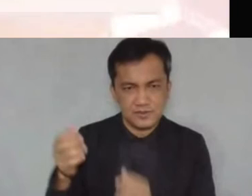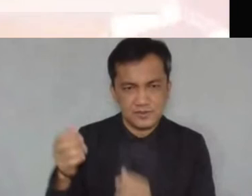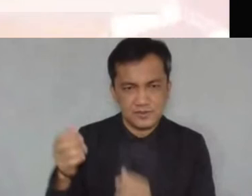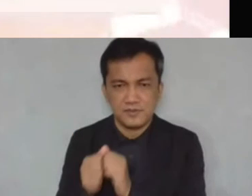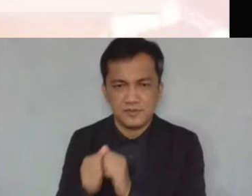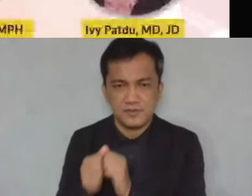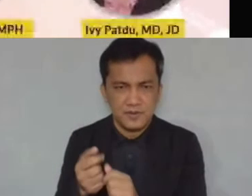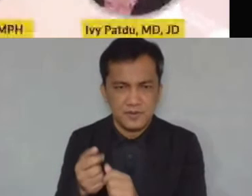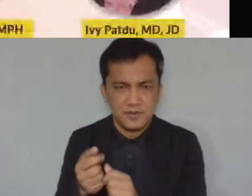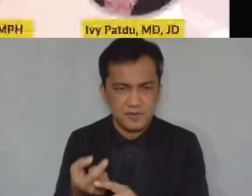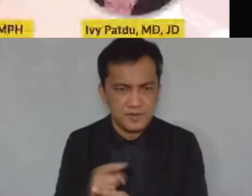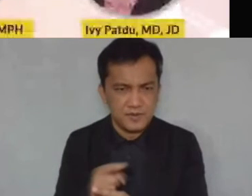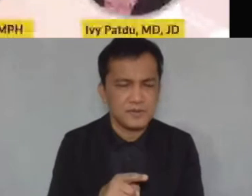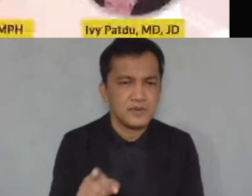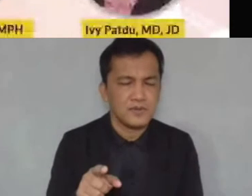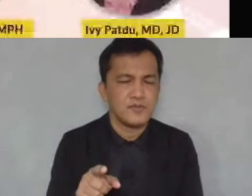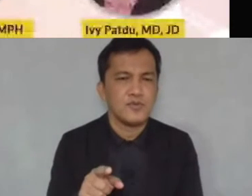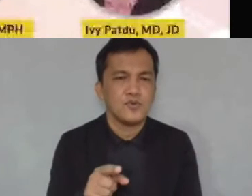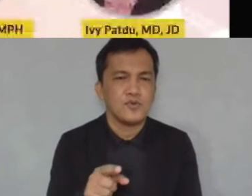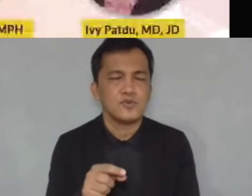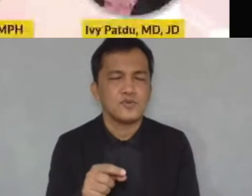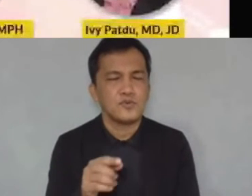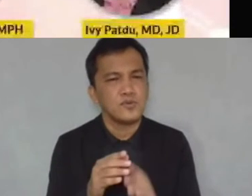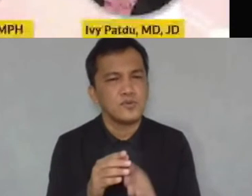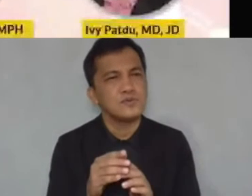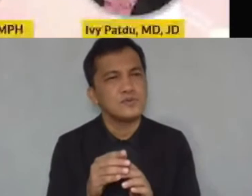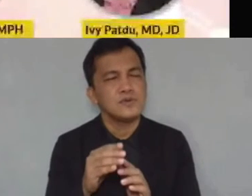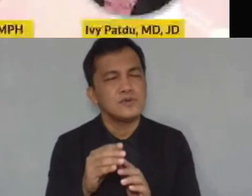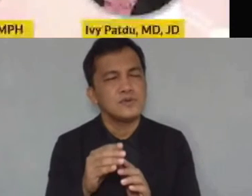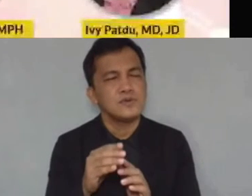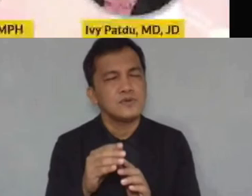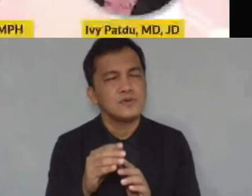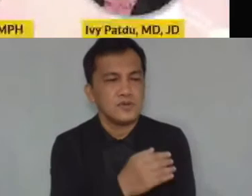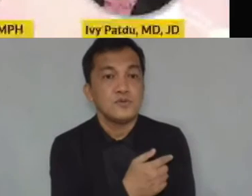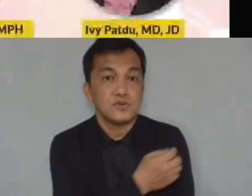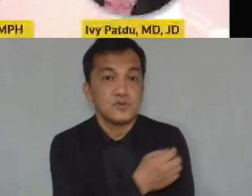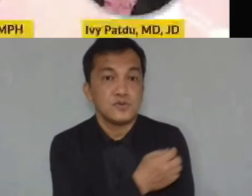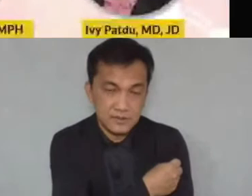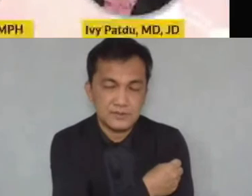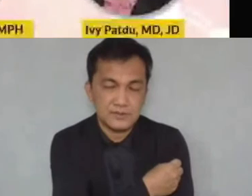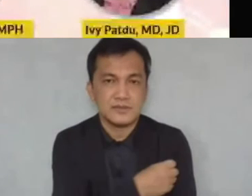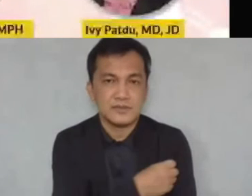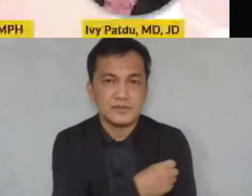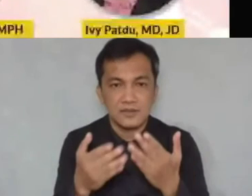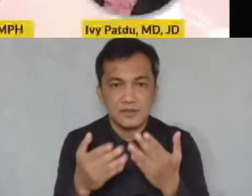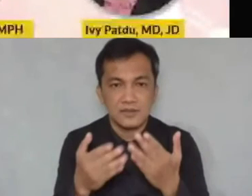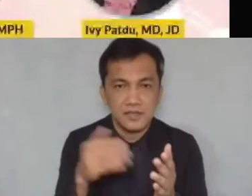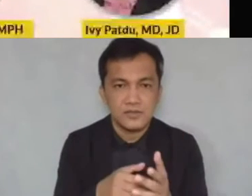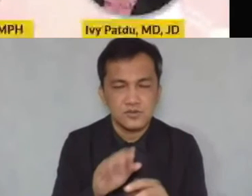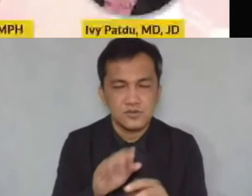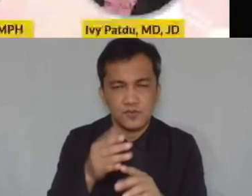speakers, including a colleague connecting from Bern, Switzerland. Oh, salamat muli, and don't forget to